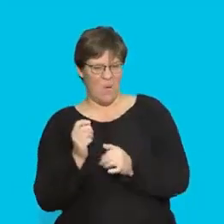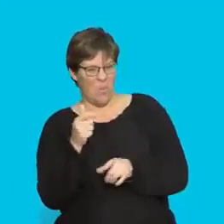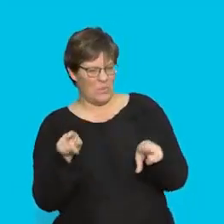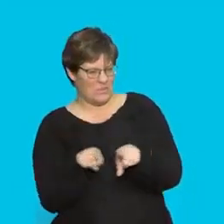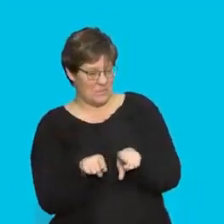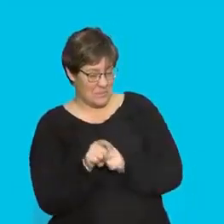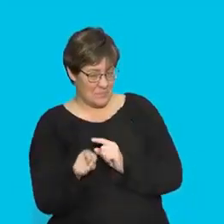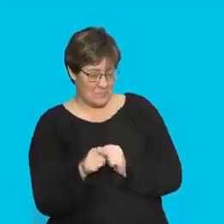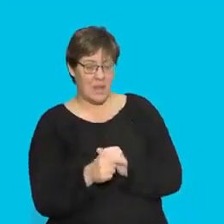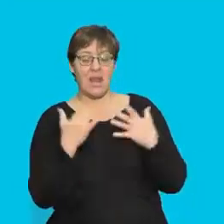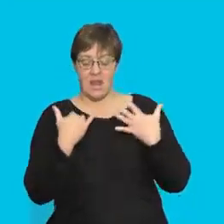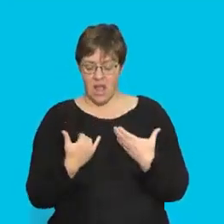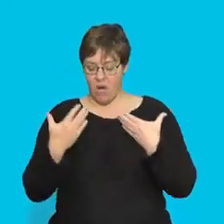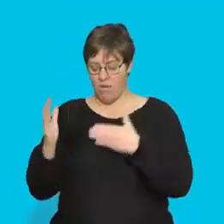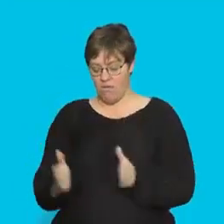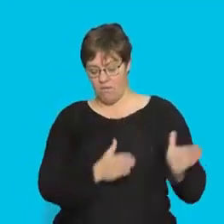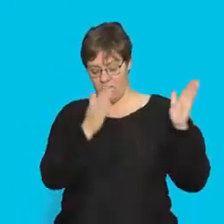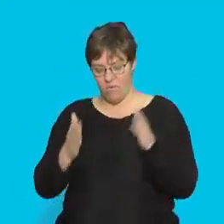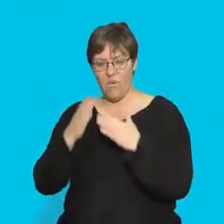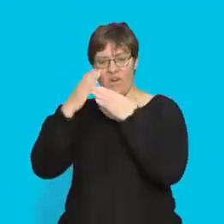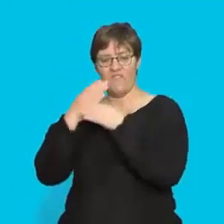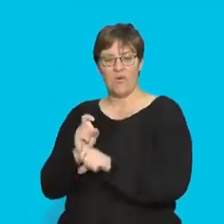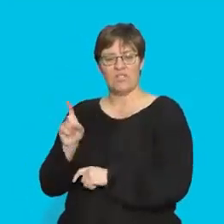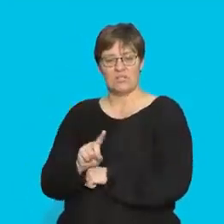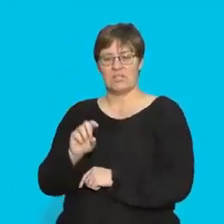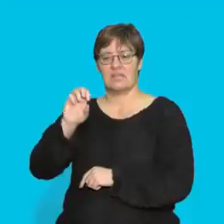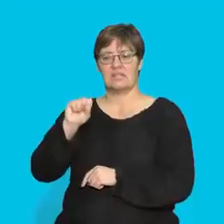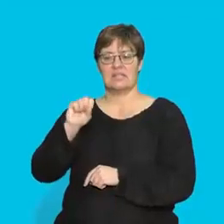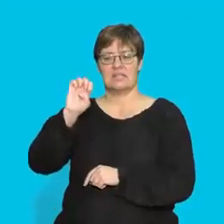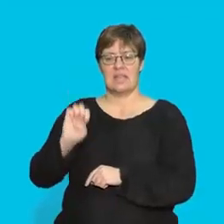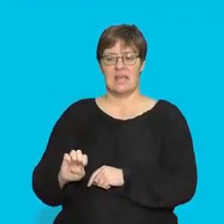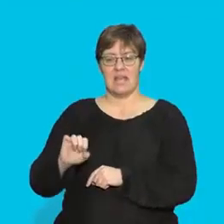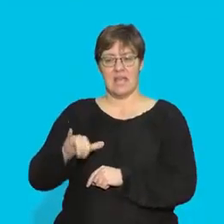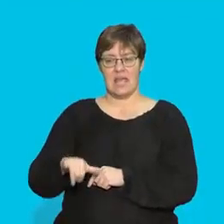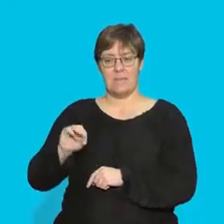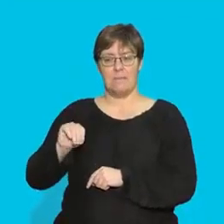specialization are linked, and our focus now is to move on to